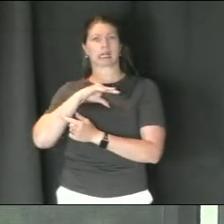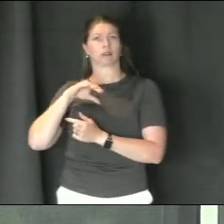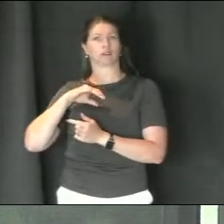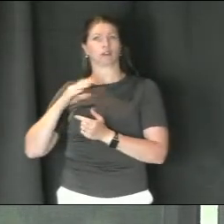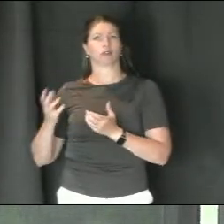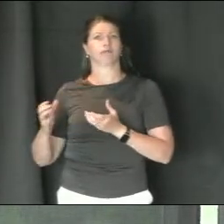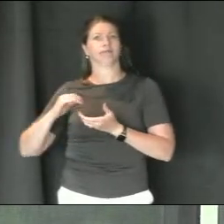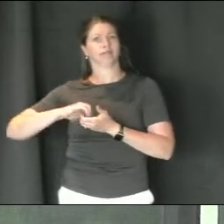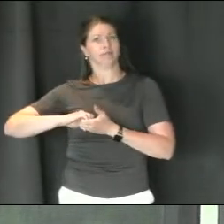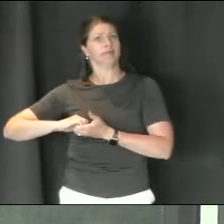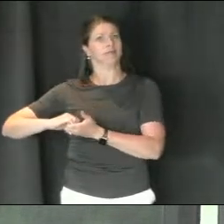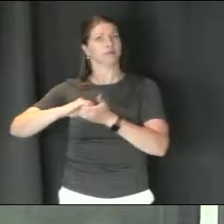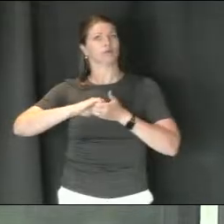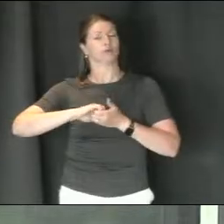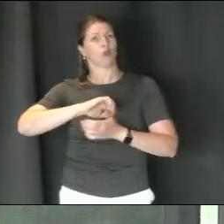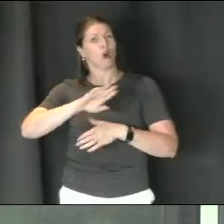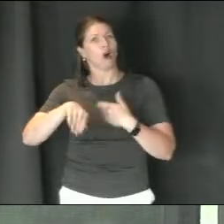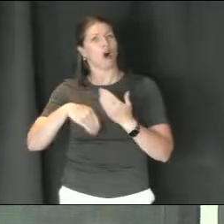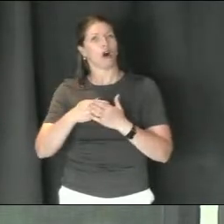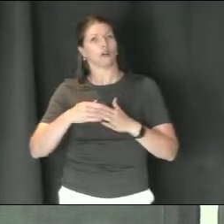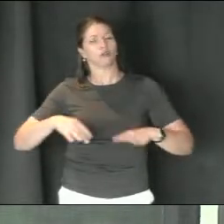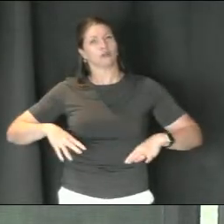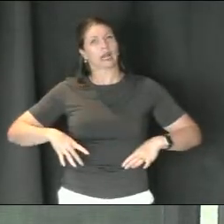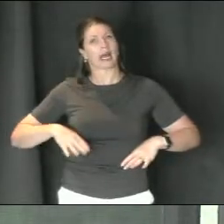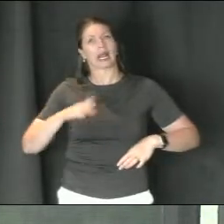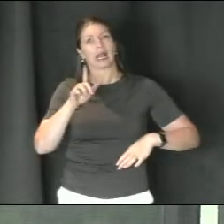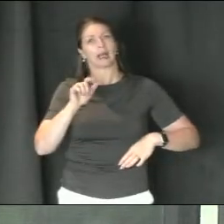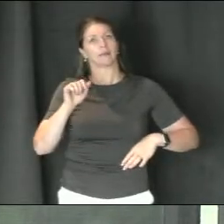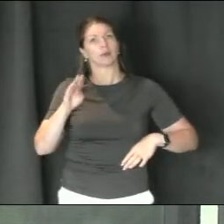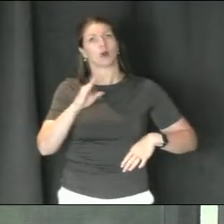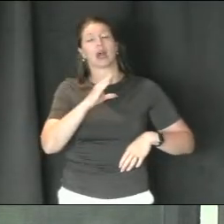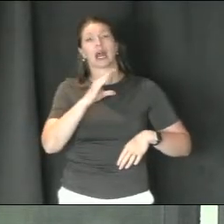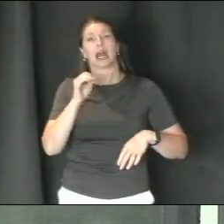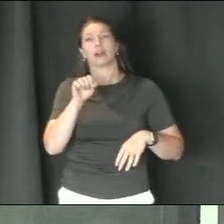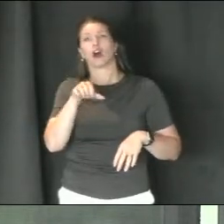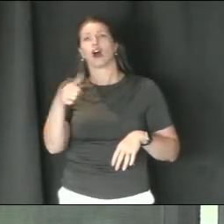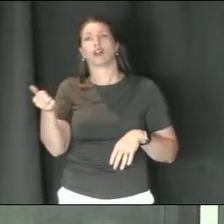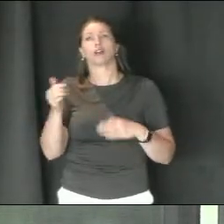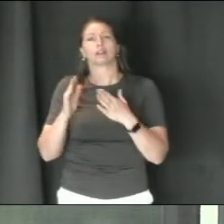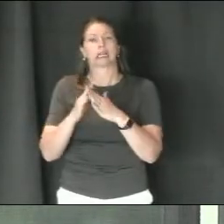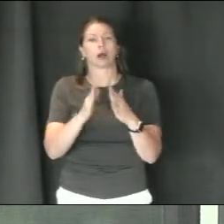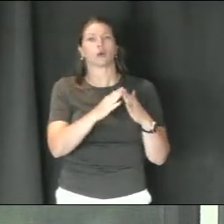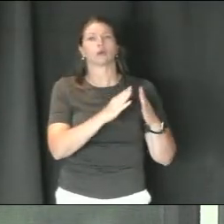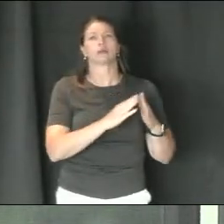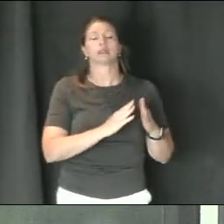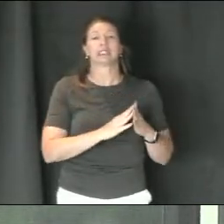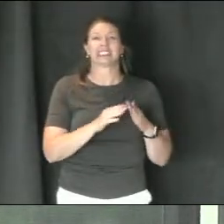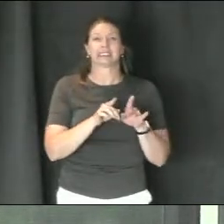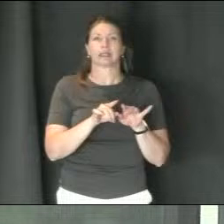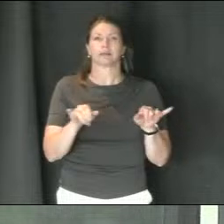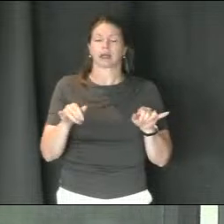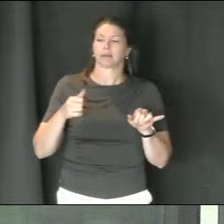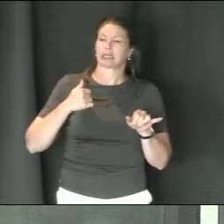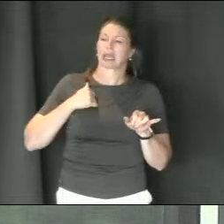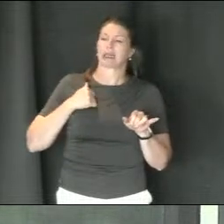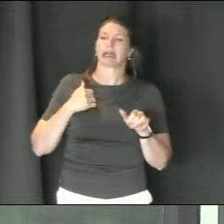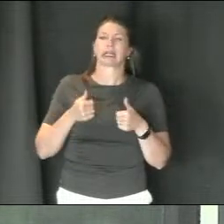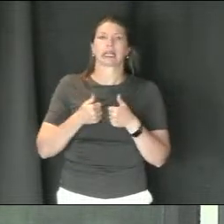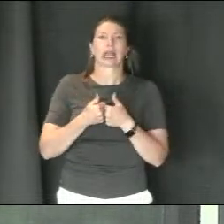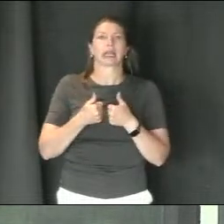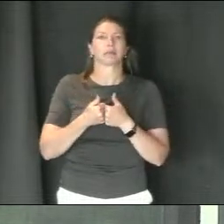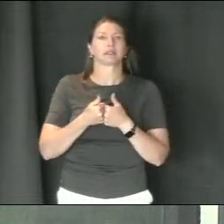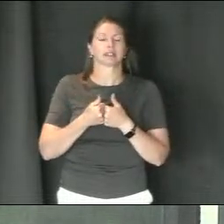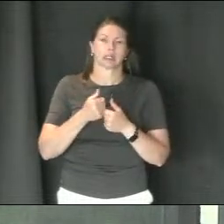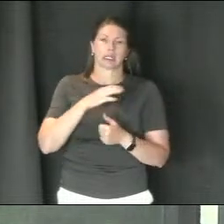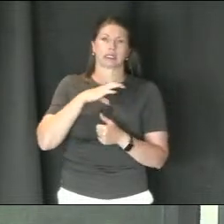Municipalities, Municipalities Newfoundland and Labrador, and the Corner Brook Winter Games Committee. She's a dedicated volunteer and has